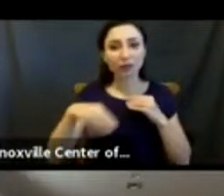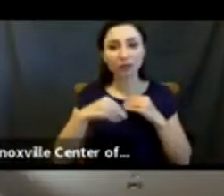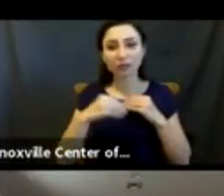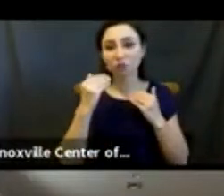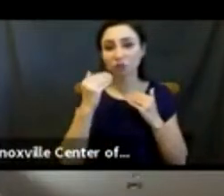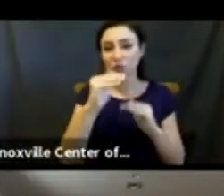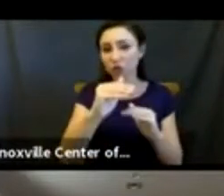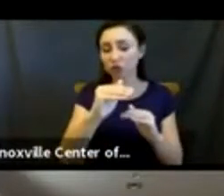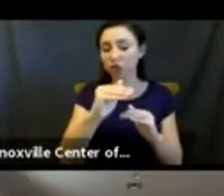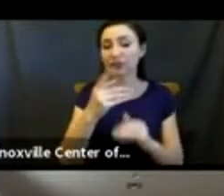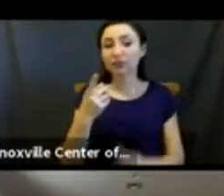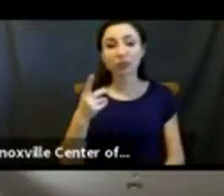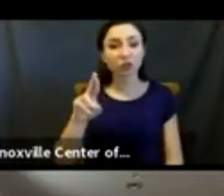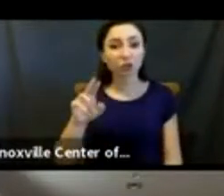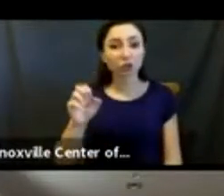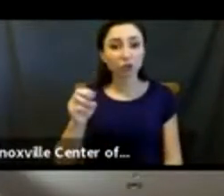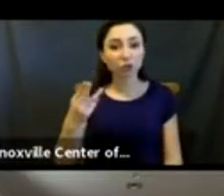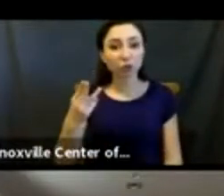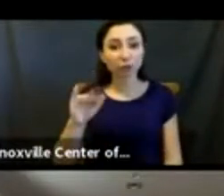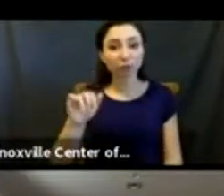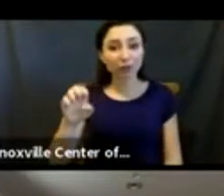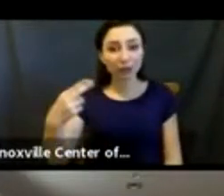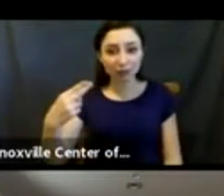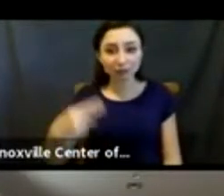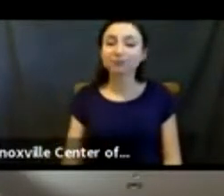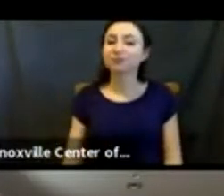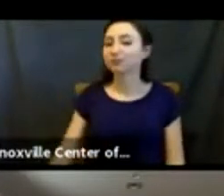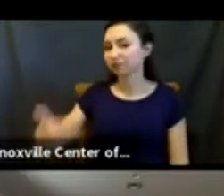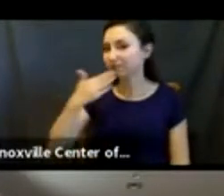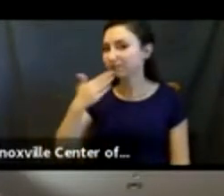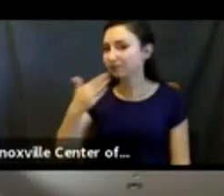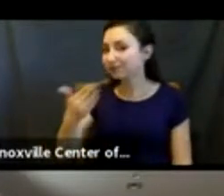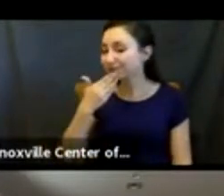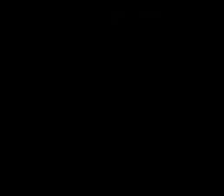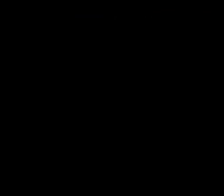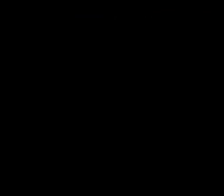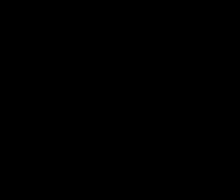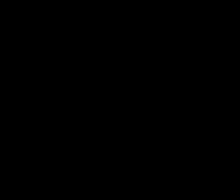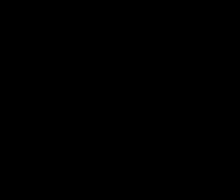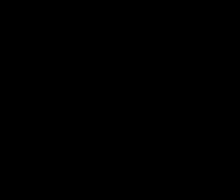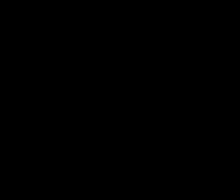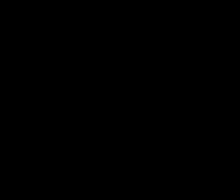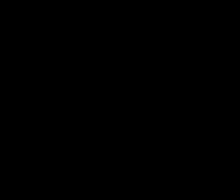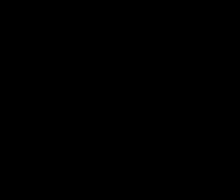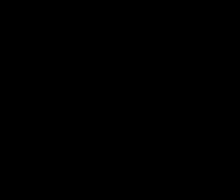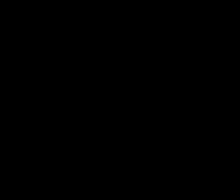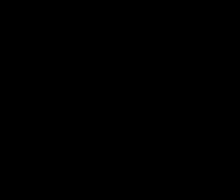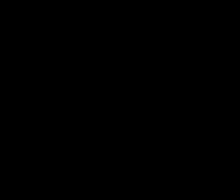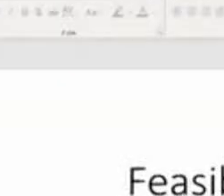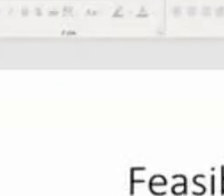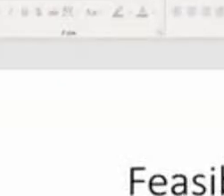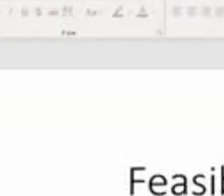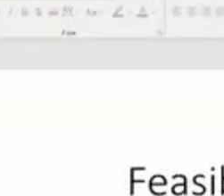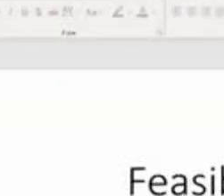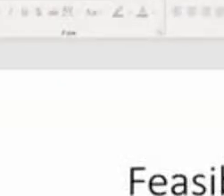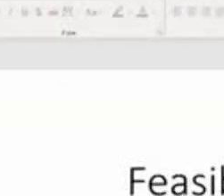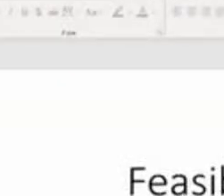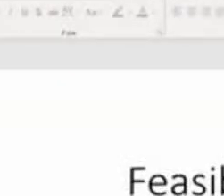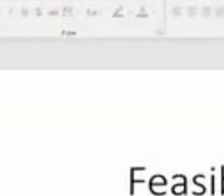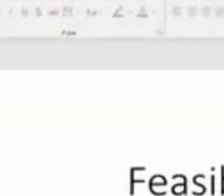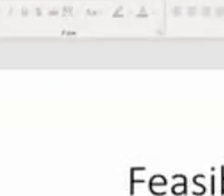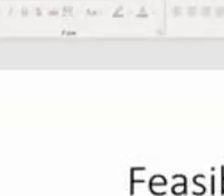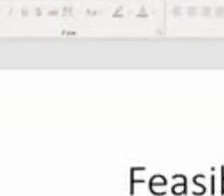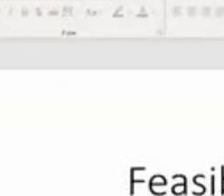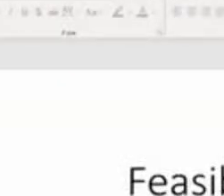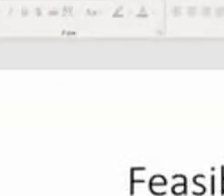Shamia. So thank you. So I have just a few wordy slides on this one. And honestly, I